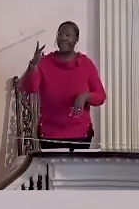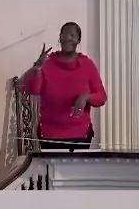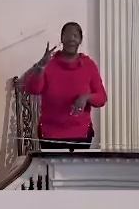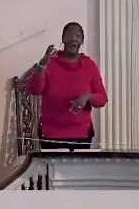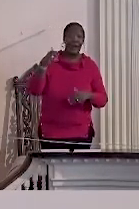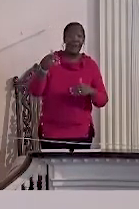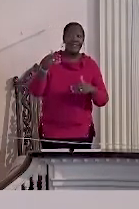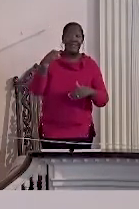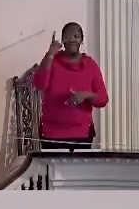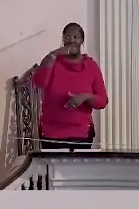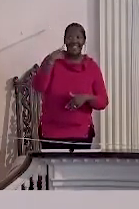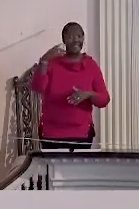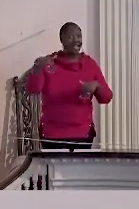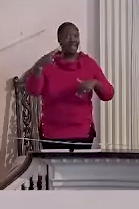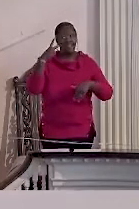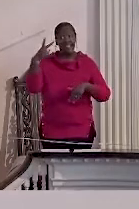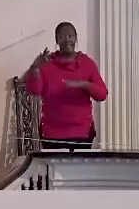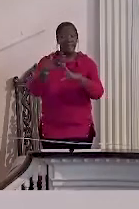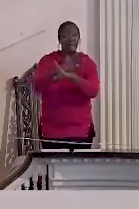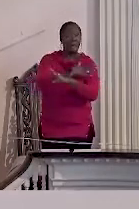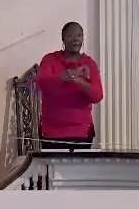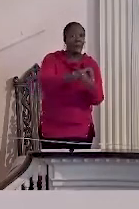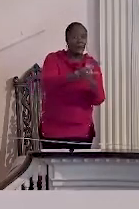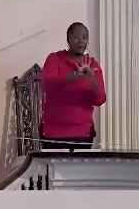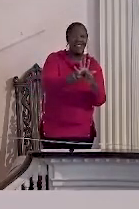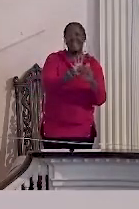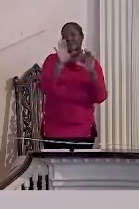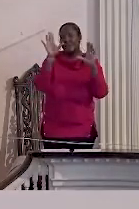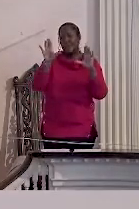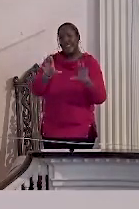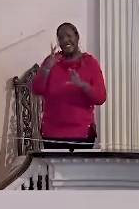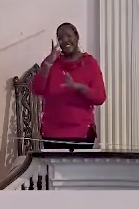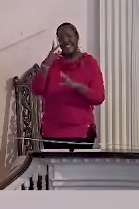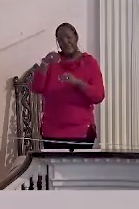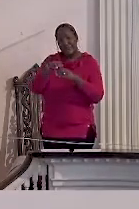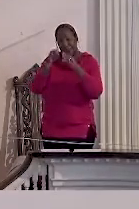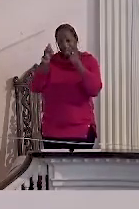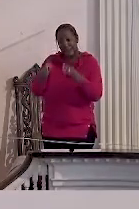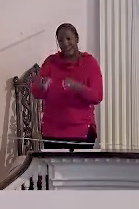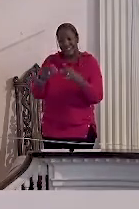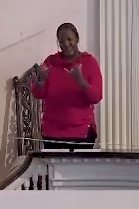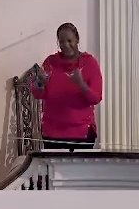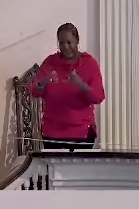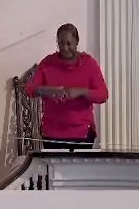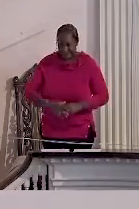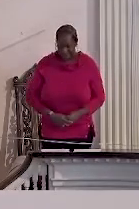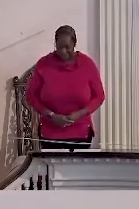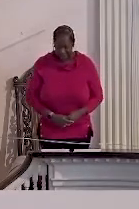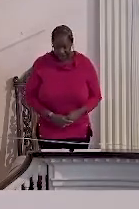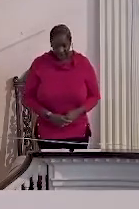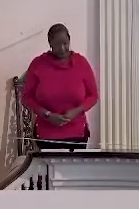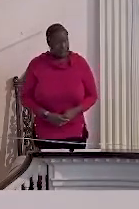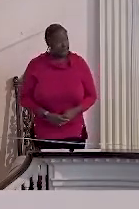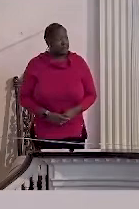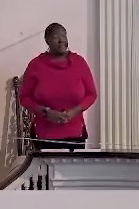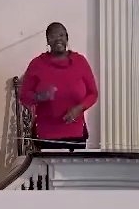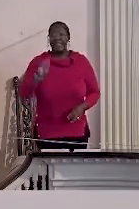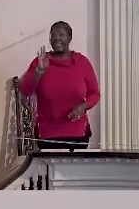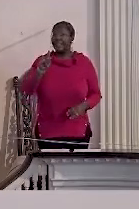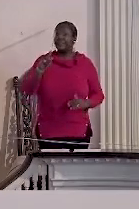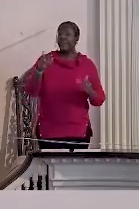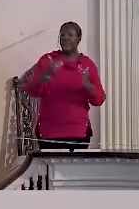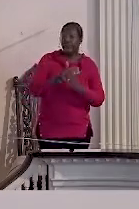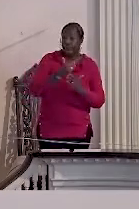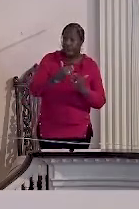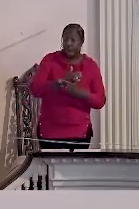seen since before the pandemic. It's just great to see you in person here again today. If you are new